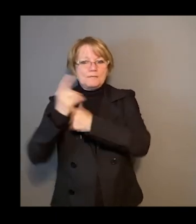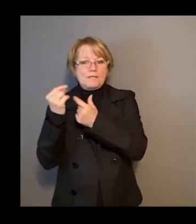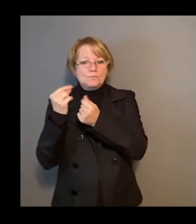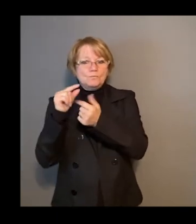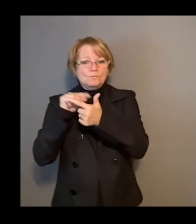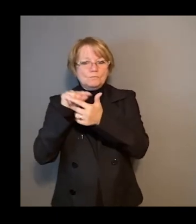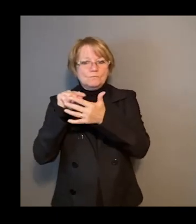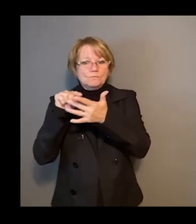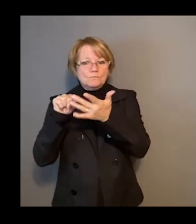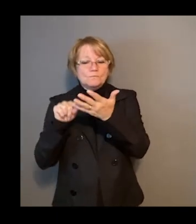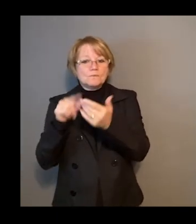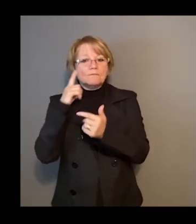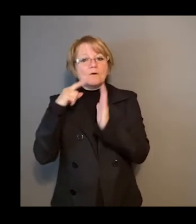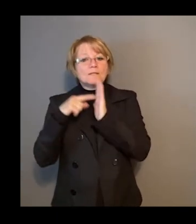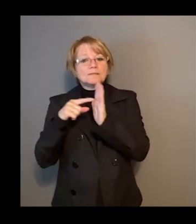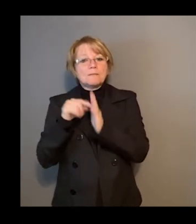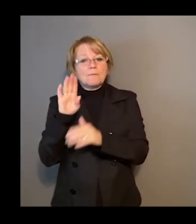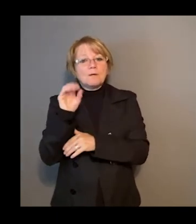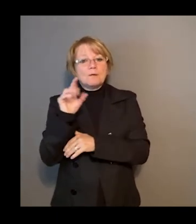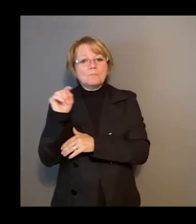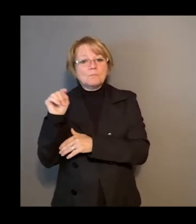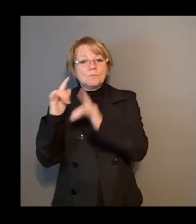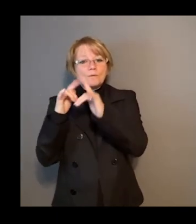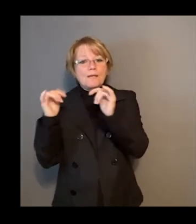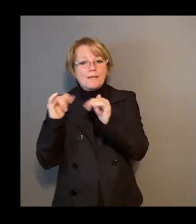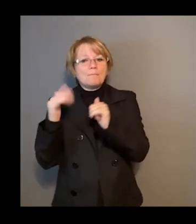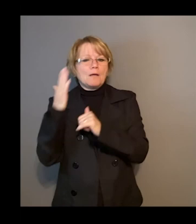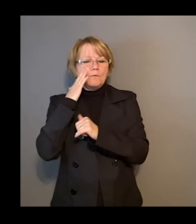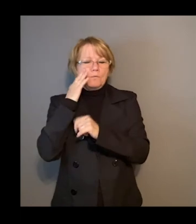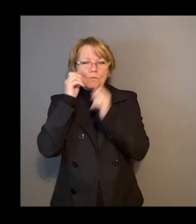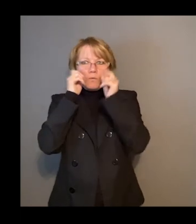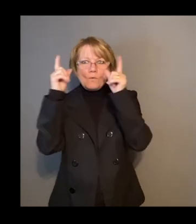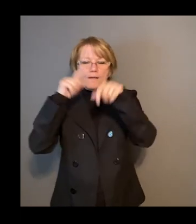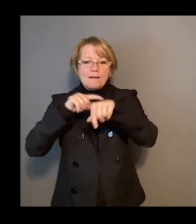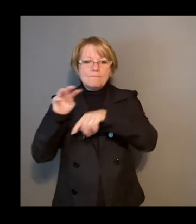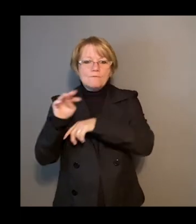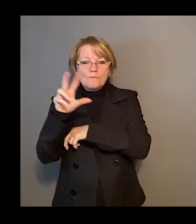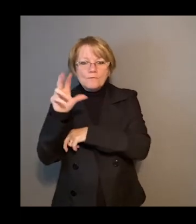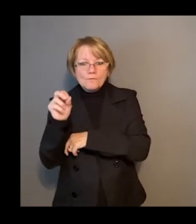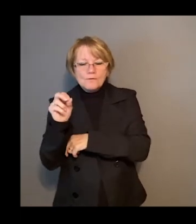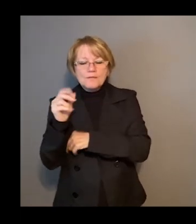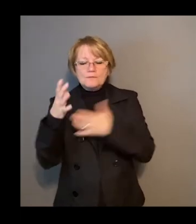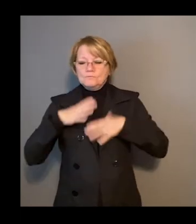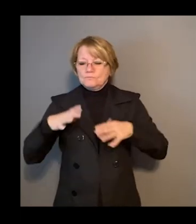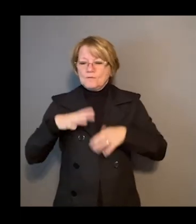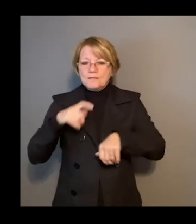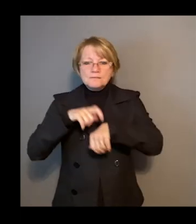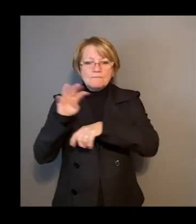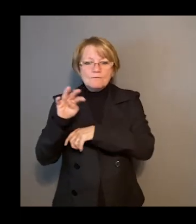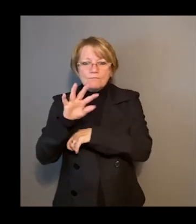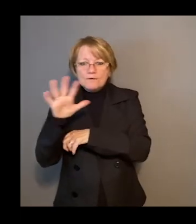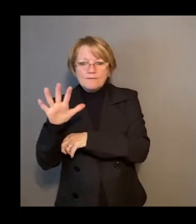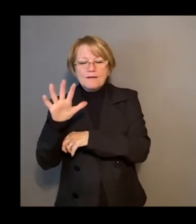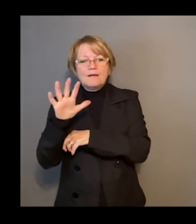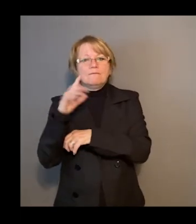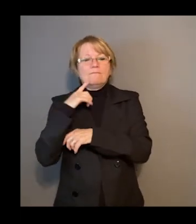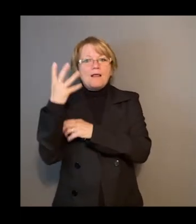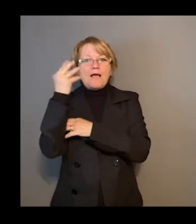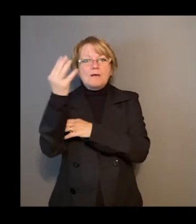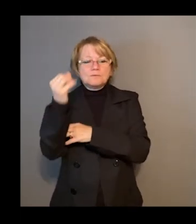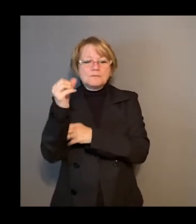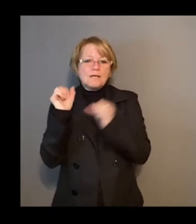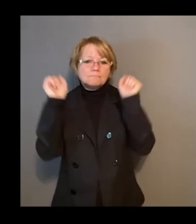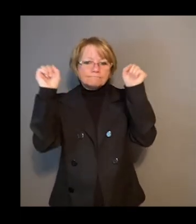up at 4:30. I knew I was getting dressed by 4:45, and I knew I'd be outside working out, running, doing et